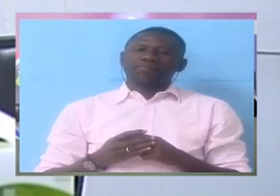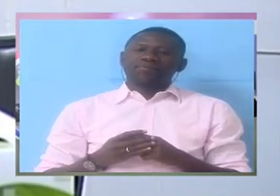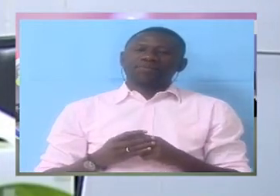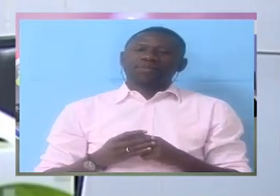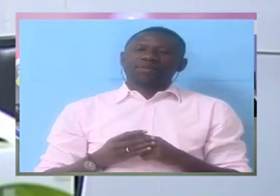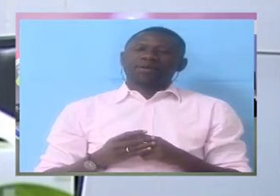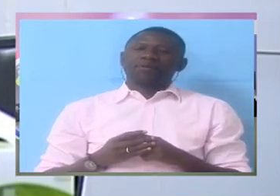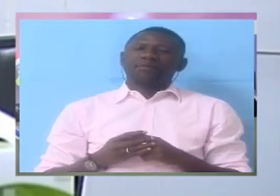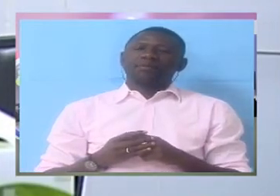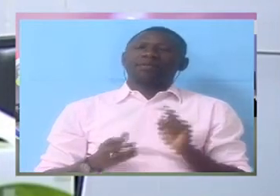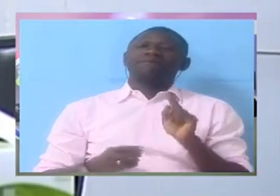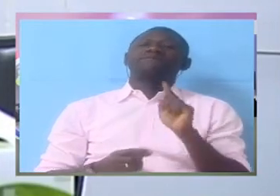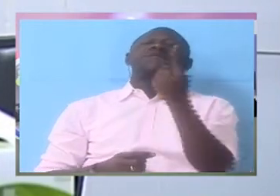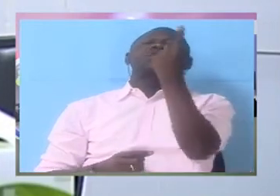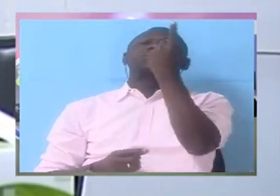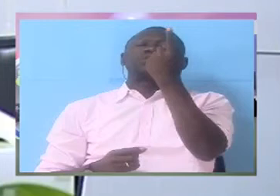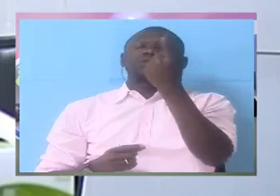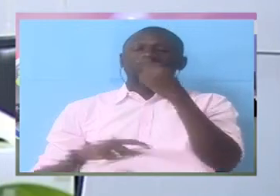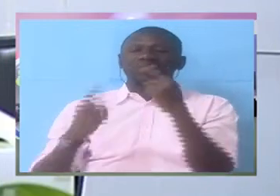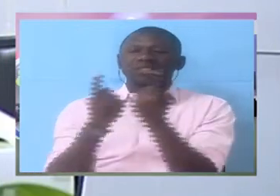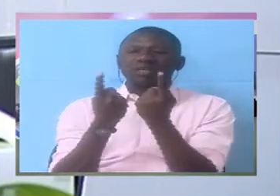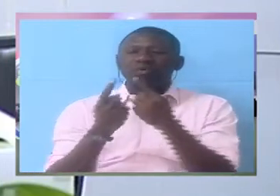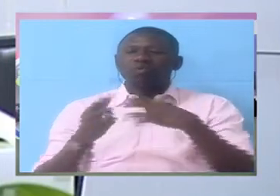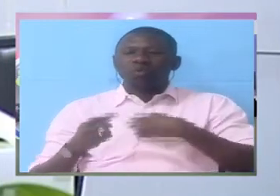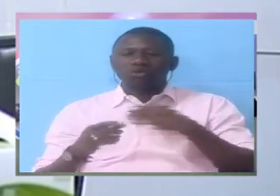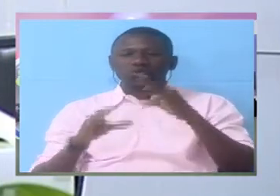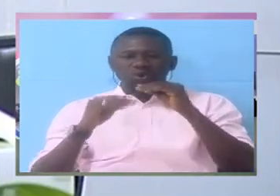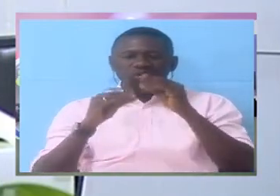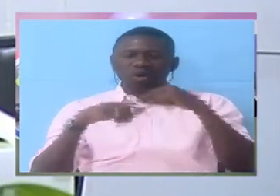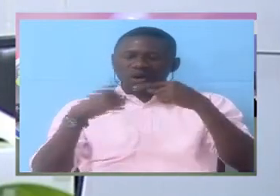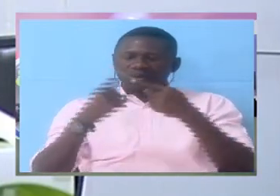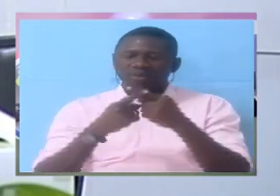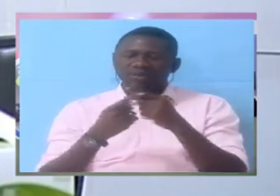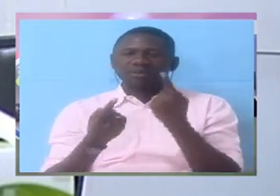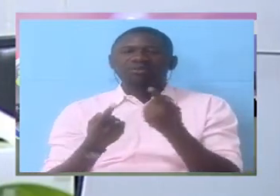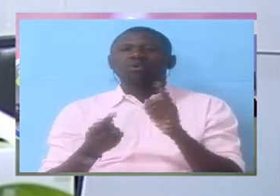The first would be the arrest,